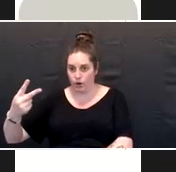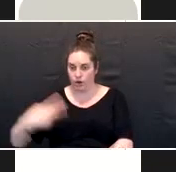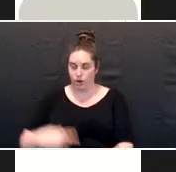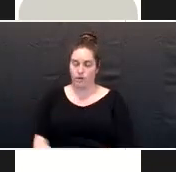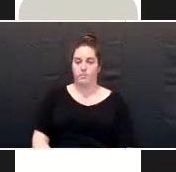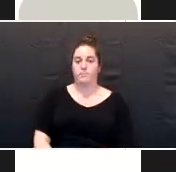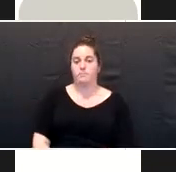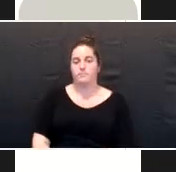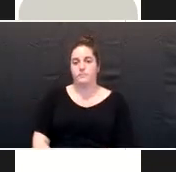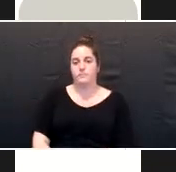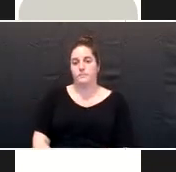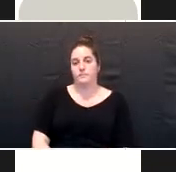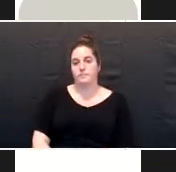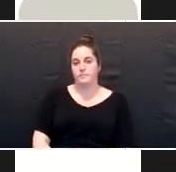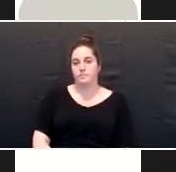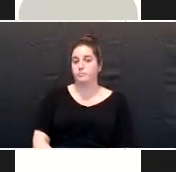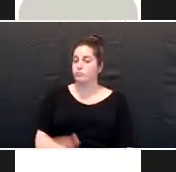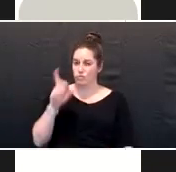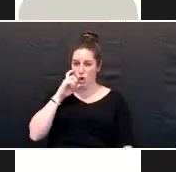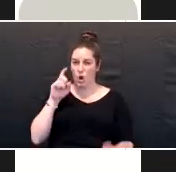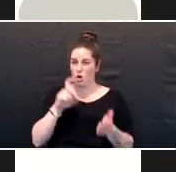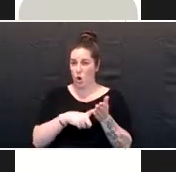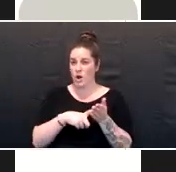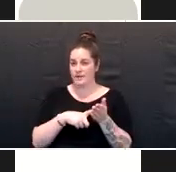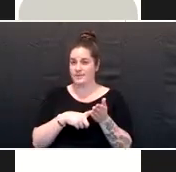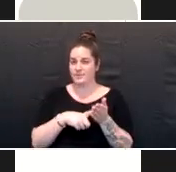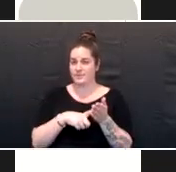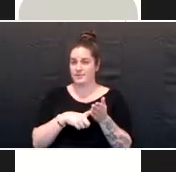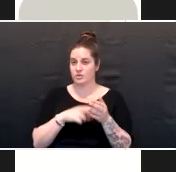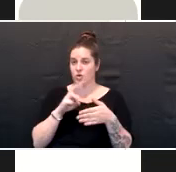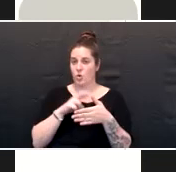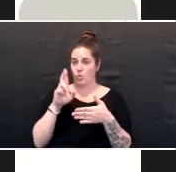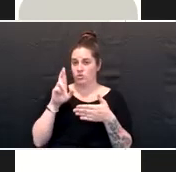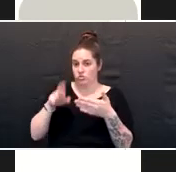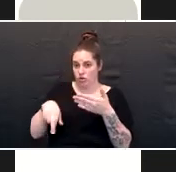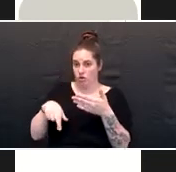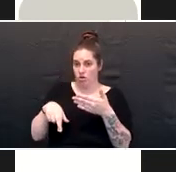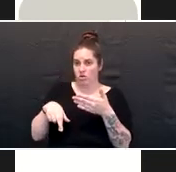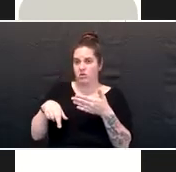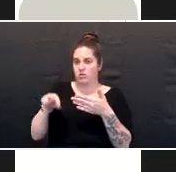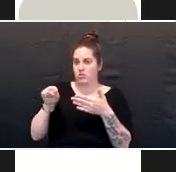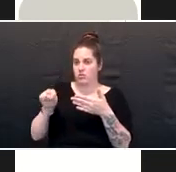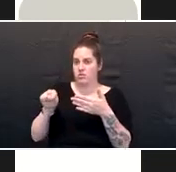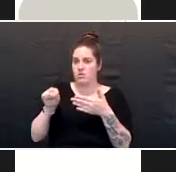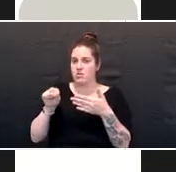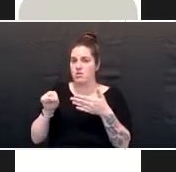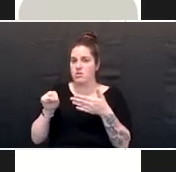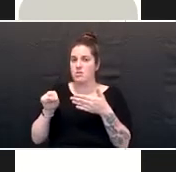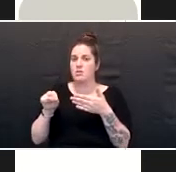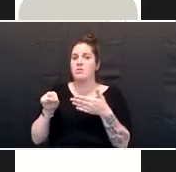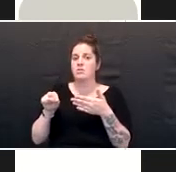So you notice what they're finding here in this equation is